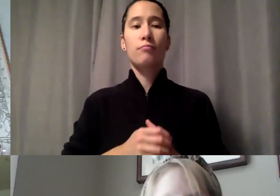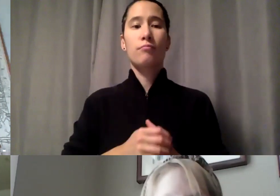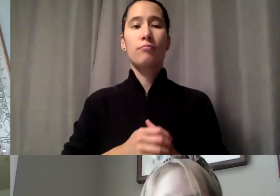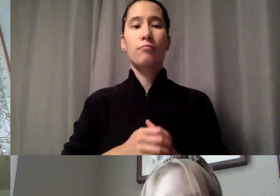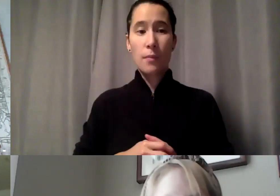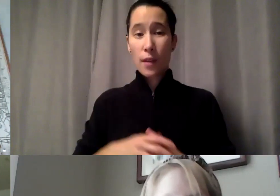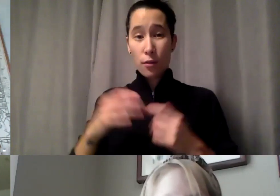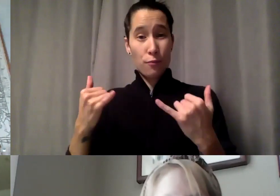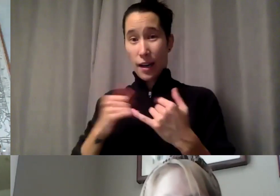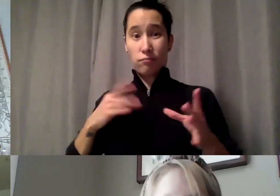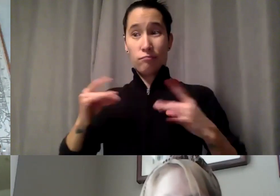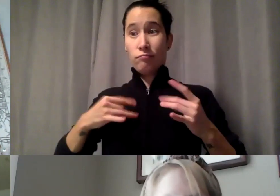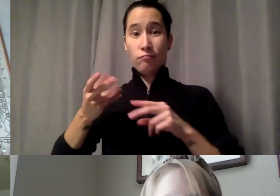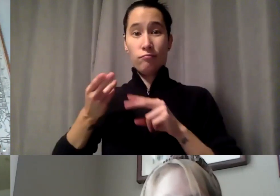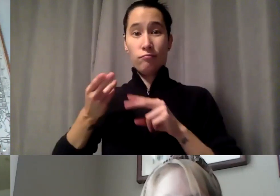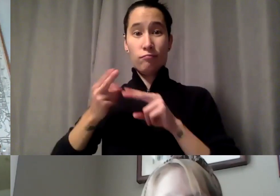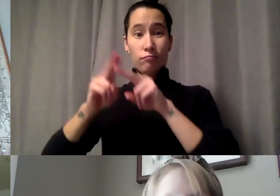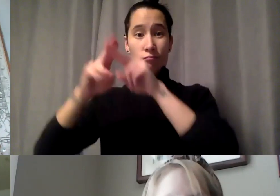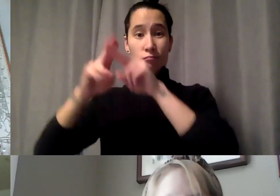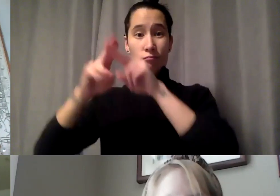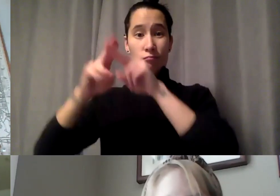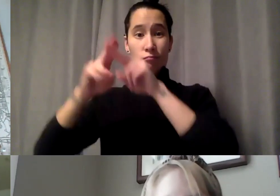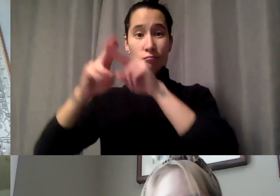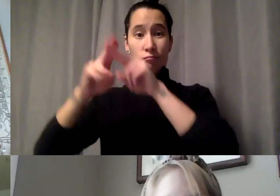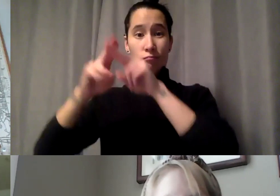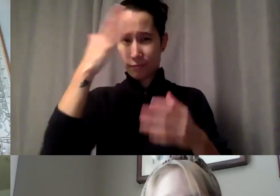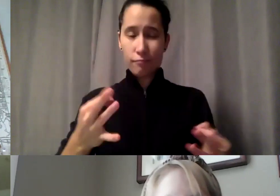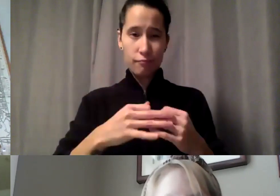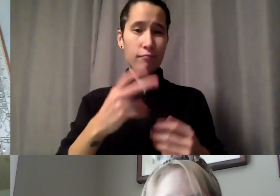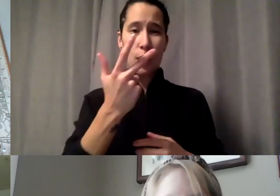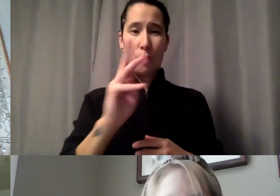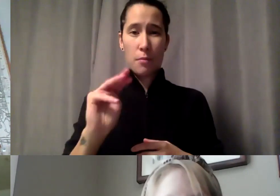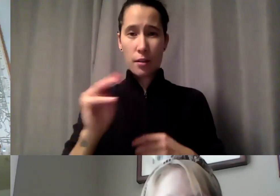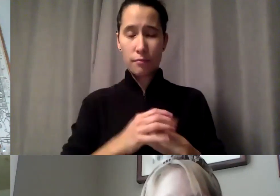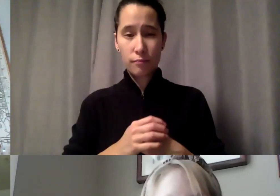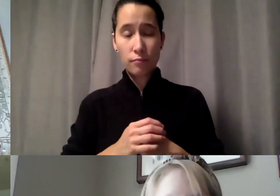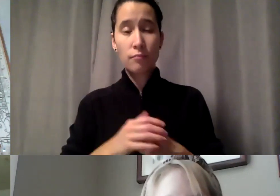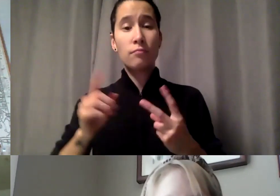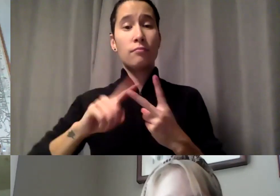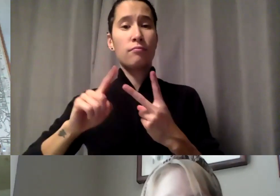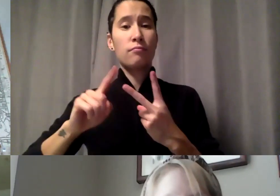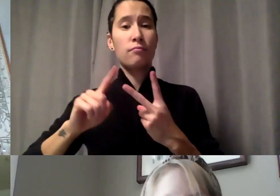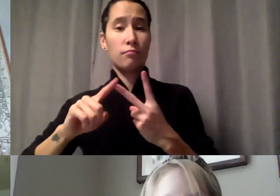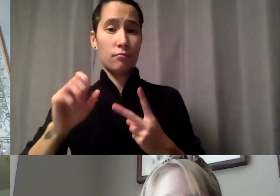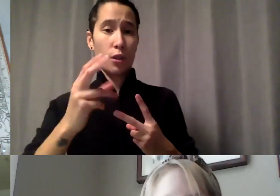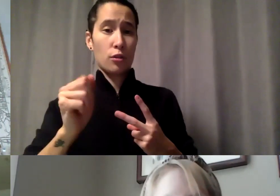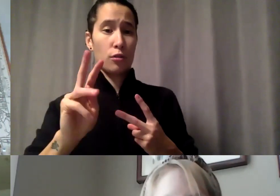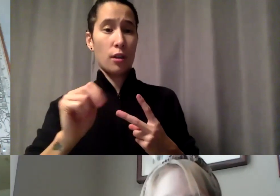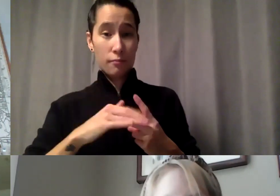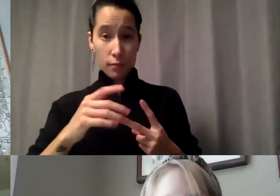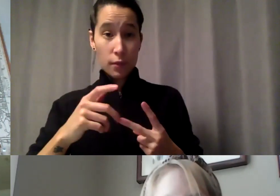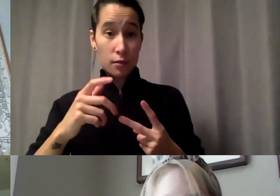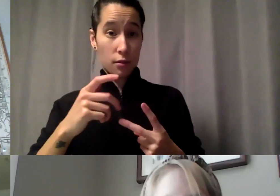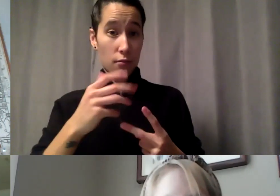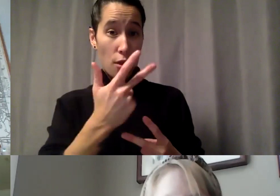they want it to be 3 meters. Okay, does the 3 meters still apply if everyone's wearing a mask? Yes. Does